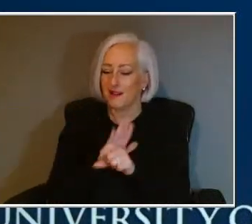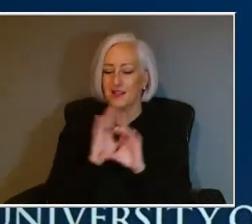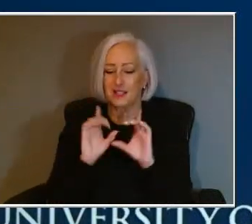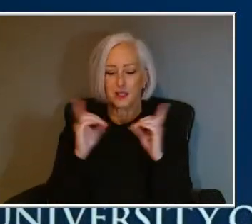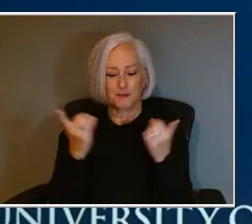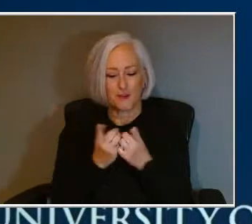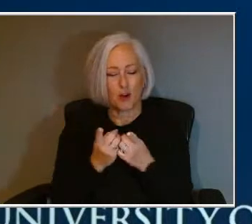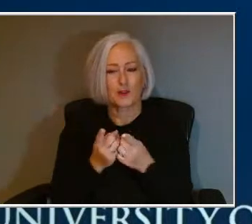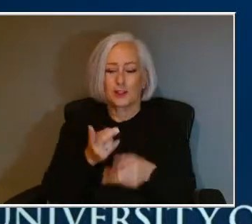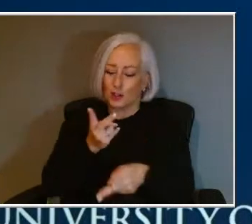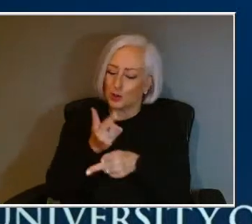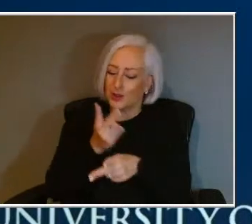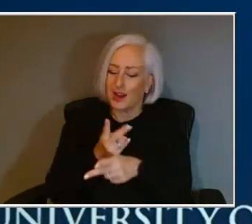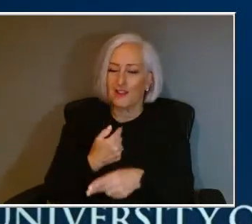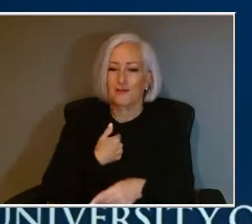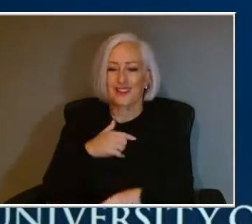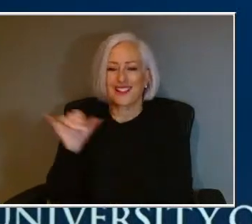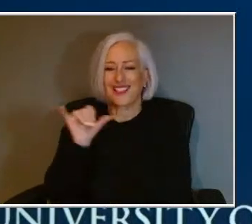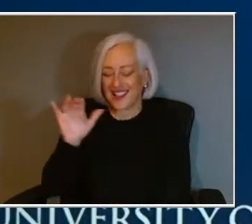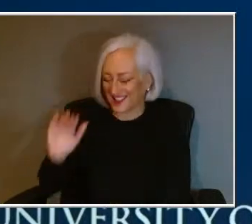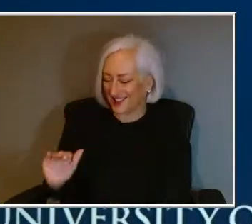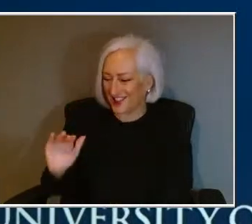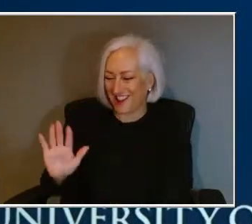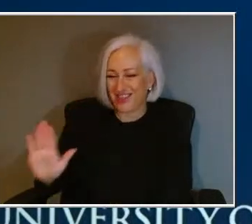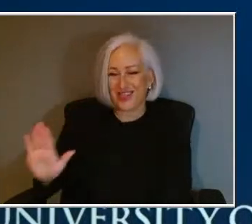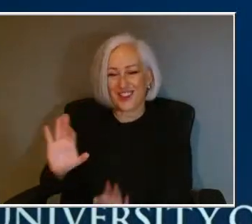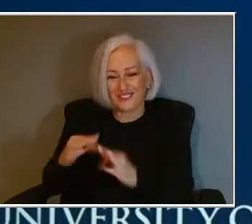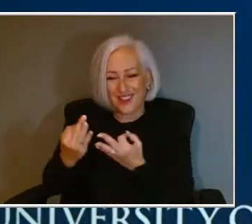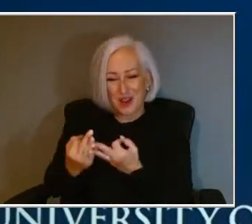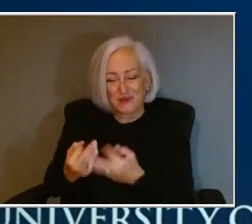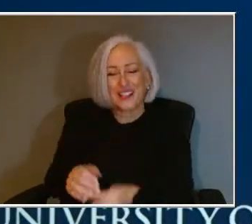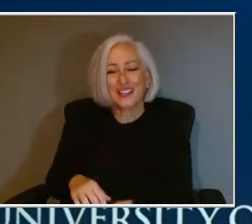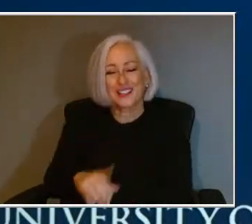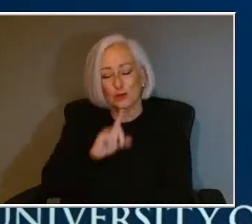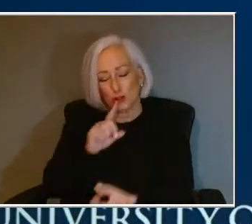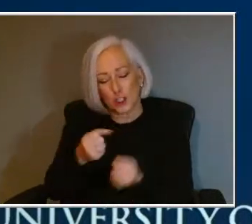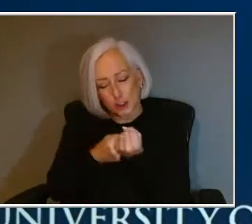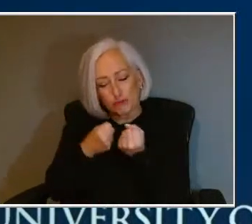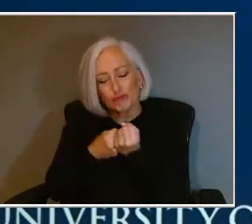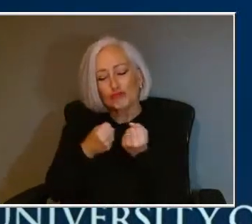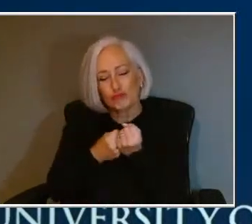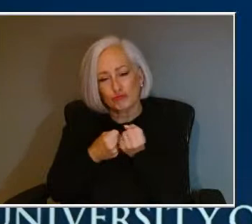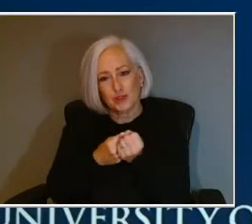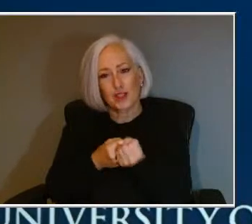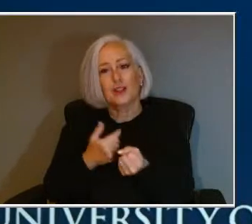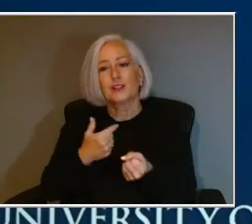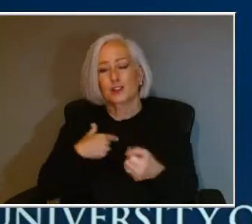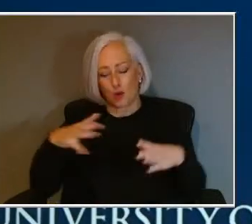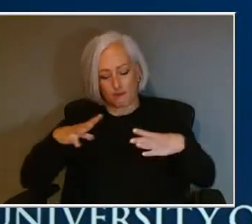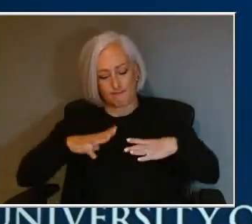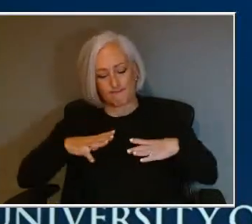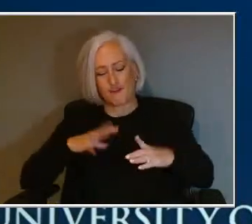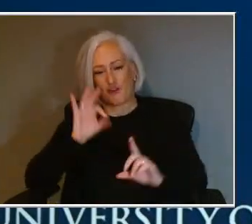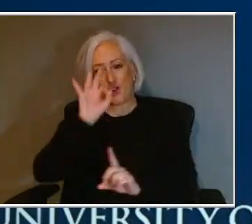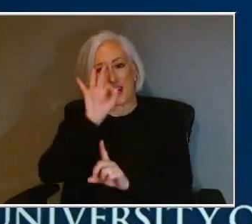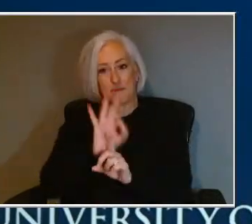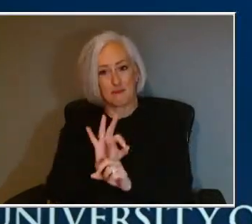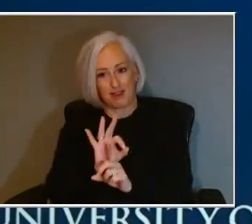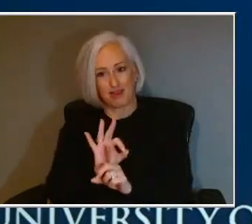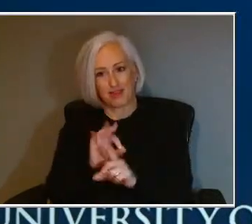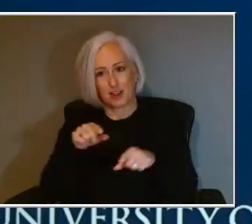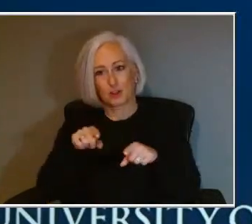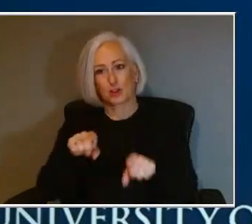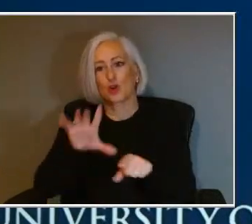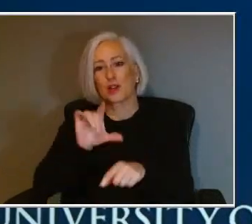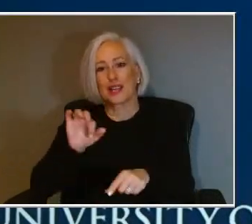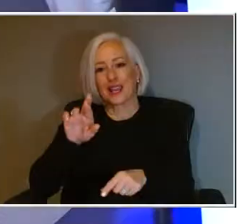like their own child, own kid, so they were really very supportive. So I stayed off work for 9 months during my cancer